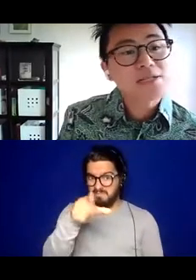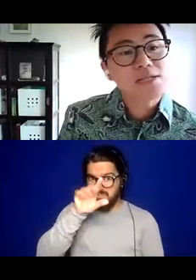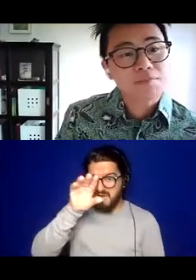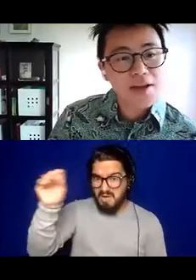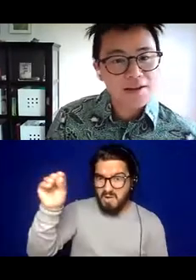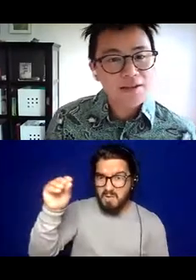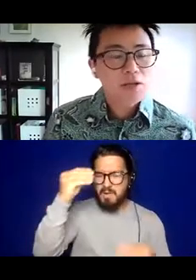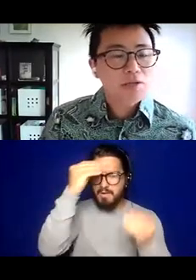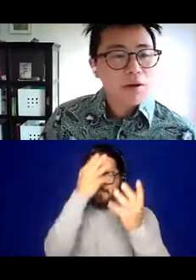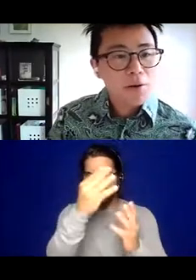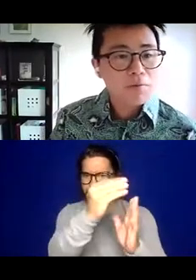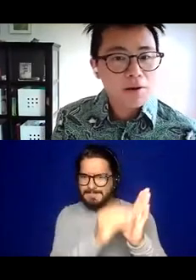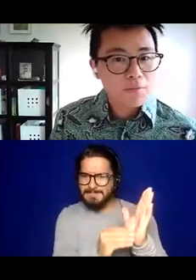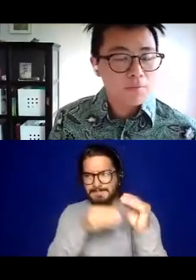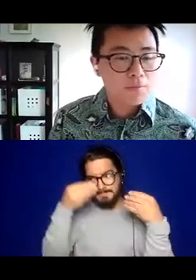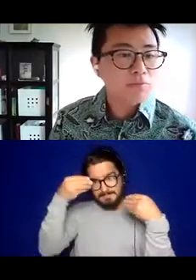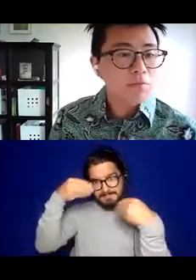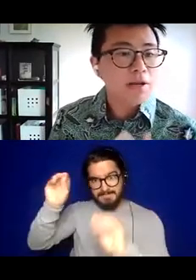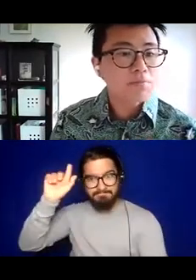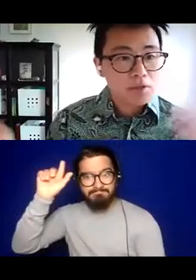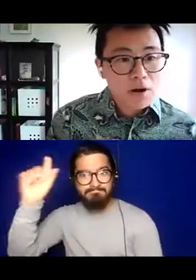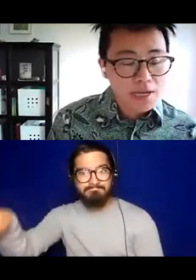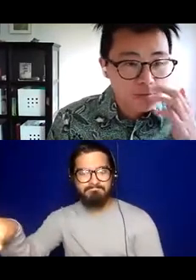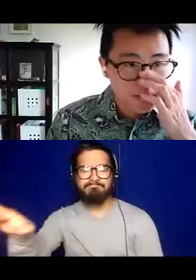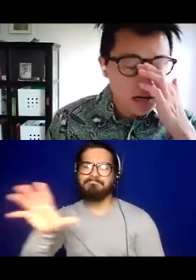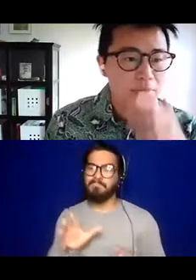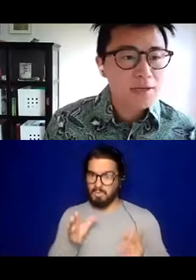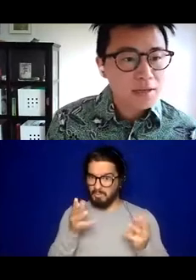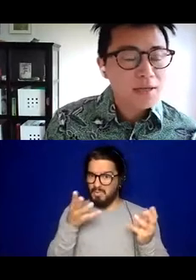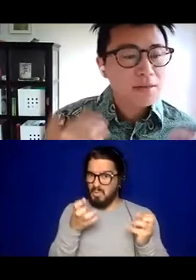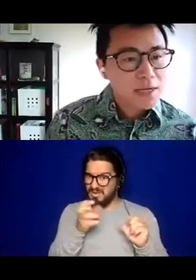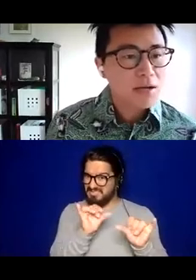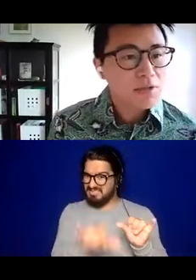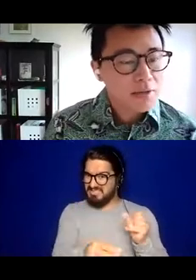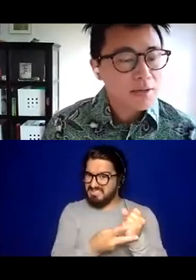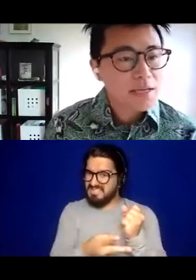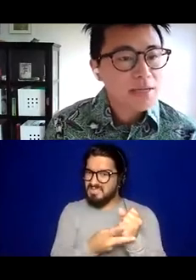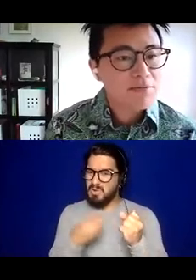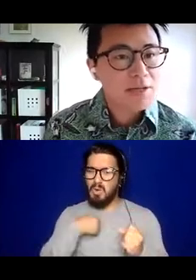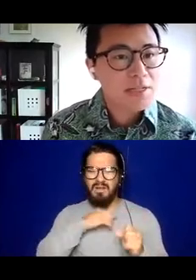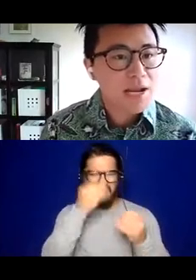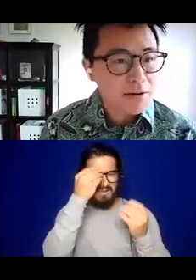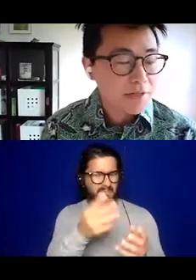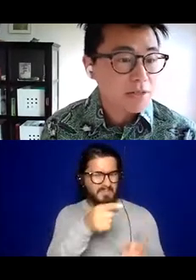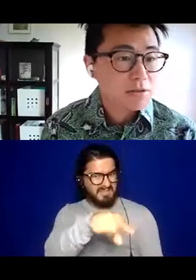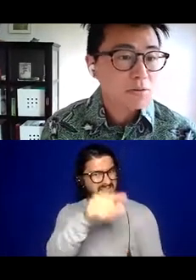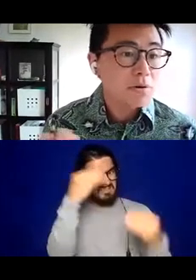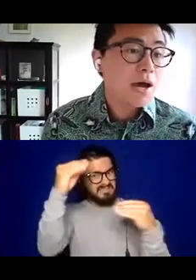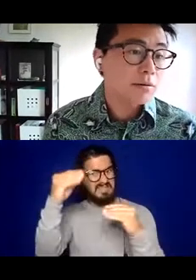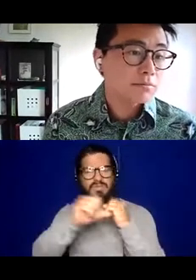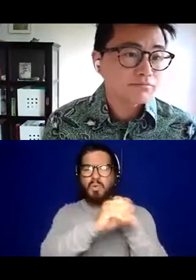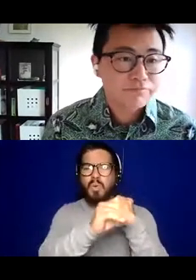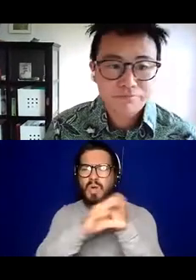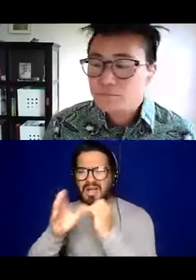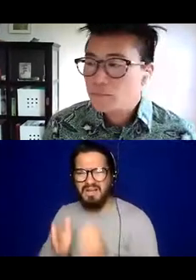make a decision up front. Do we want to store our data with a company that is also selling information to advertisers or